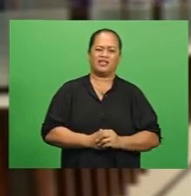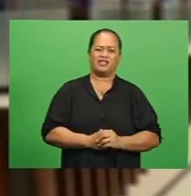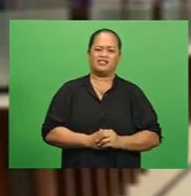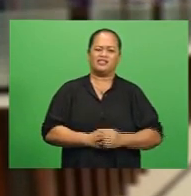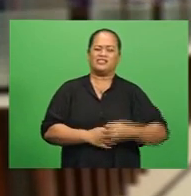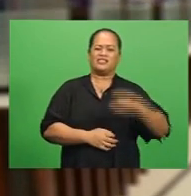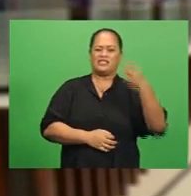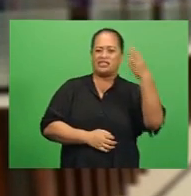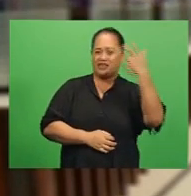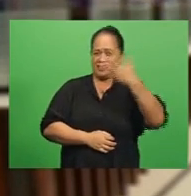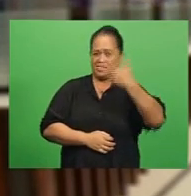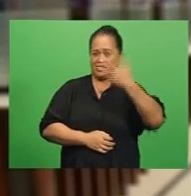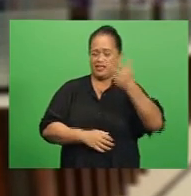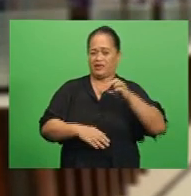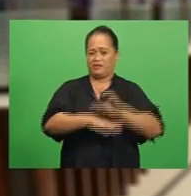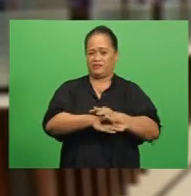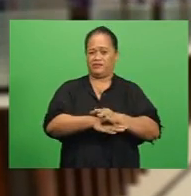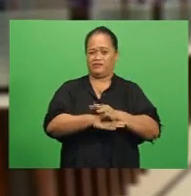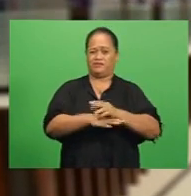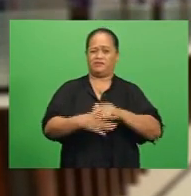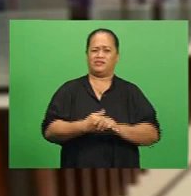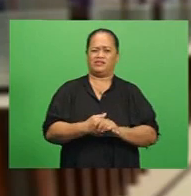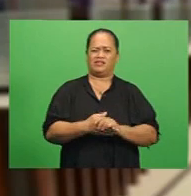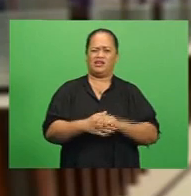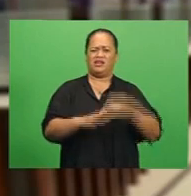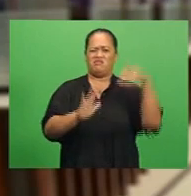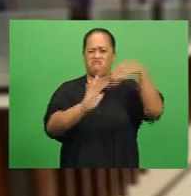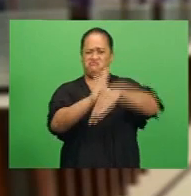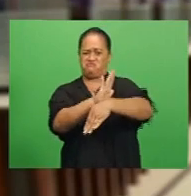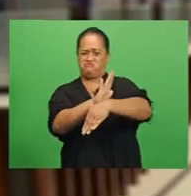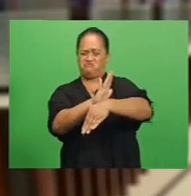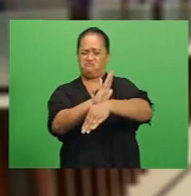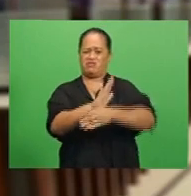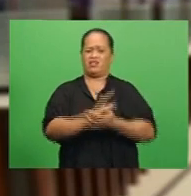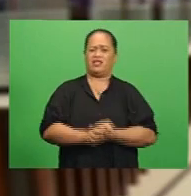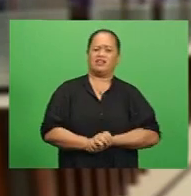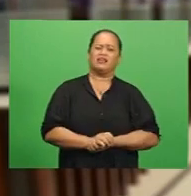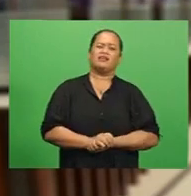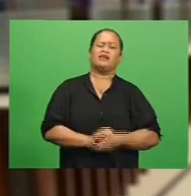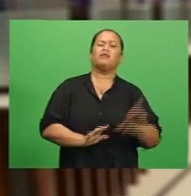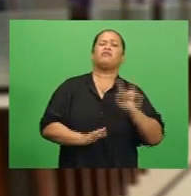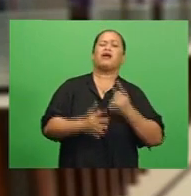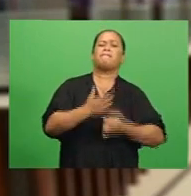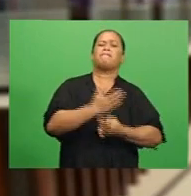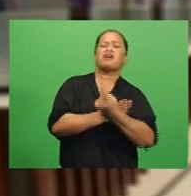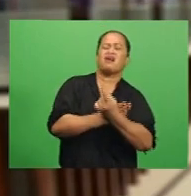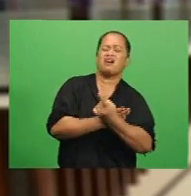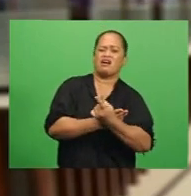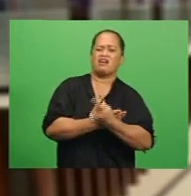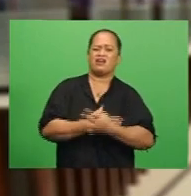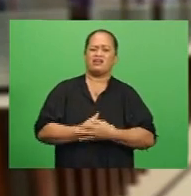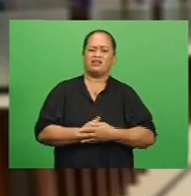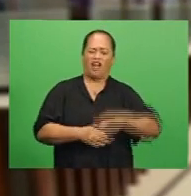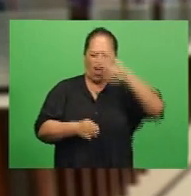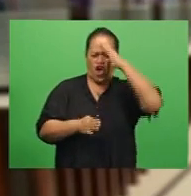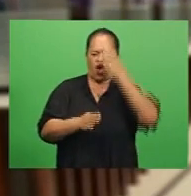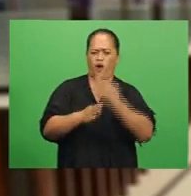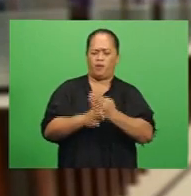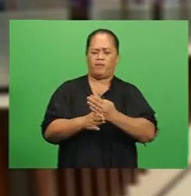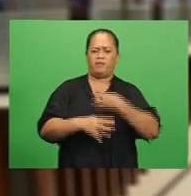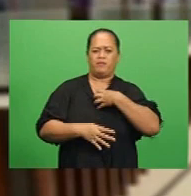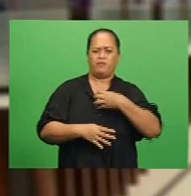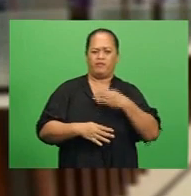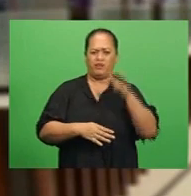December, recovering from steep losses during the pandemic lockdown and creating hope of a continued rebound of employment in